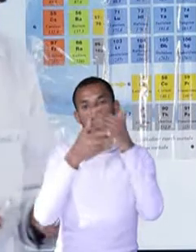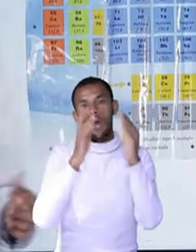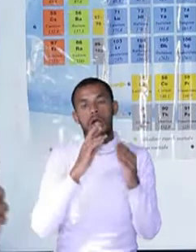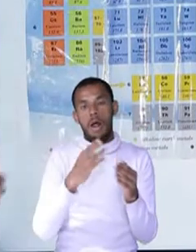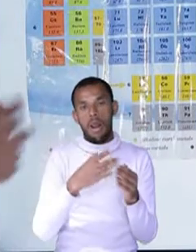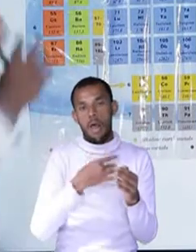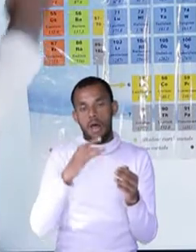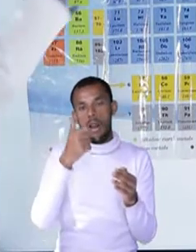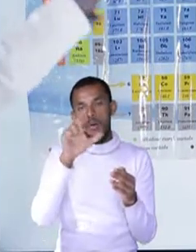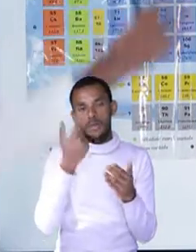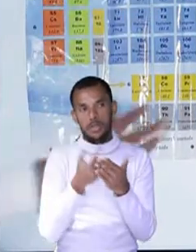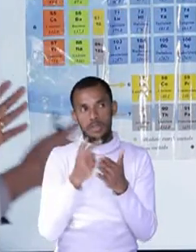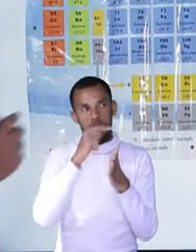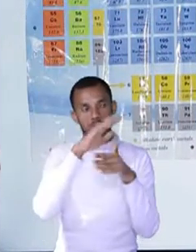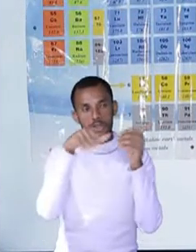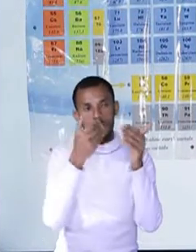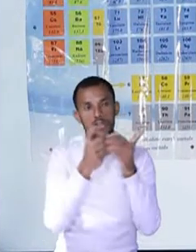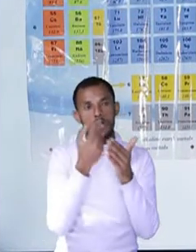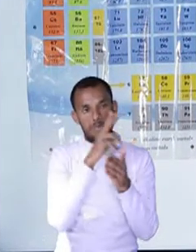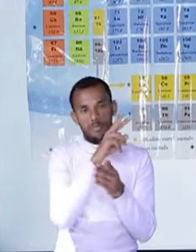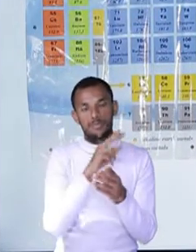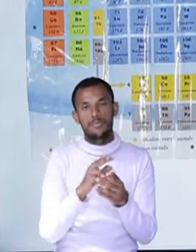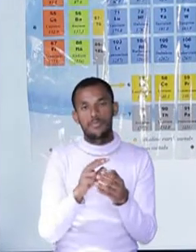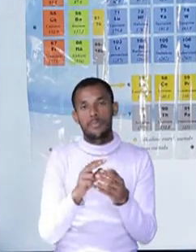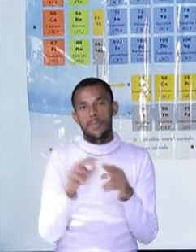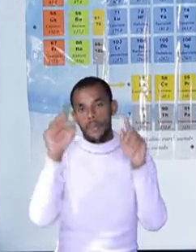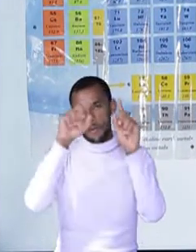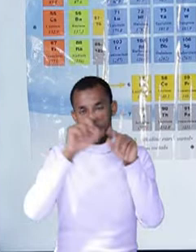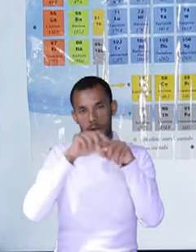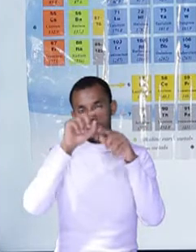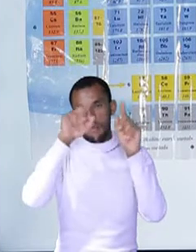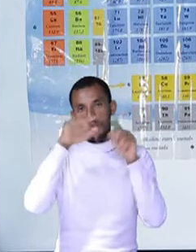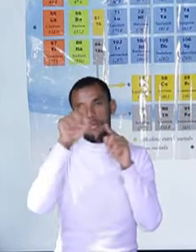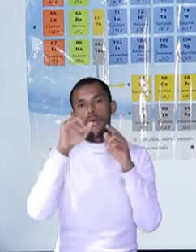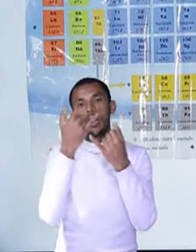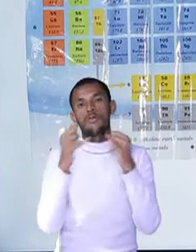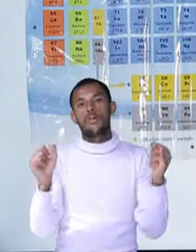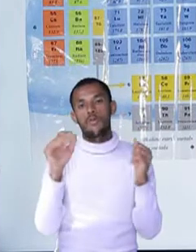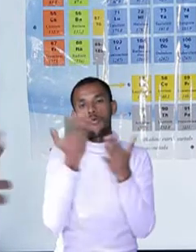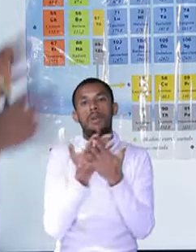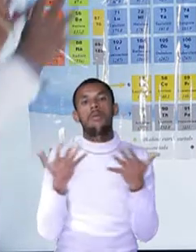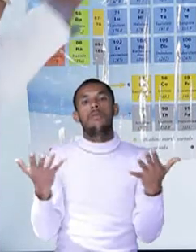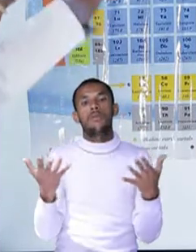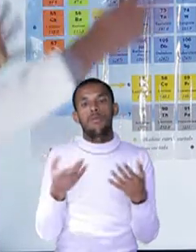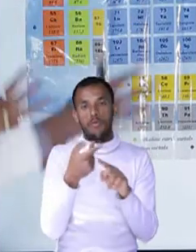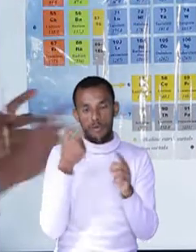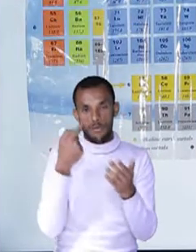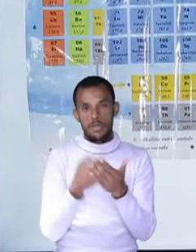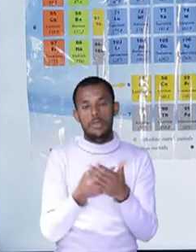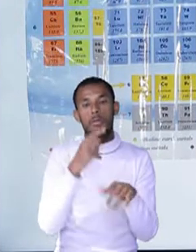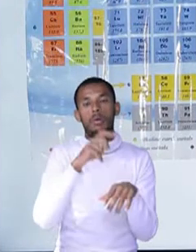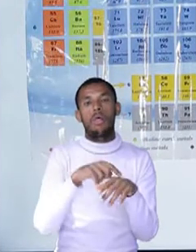aluminum. Therefore, this is the general periodic table classifications of elements. From this